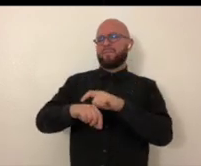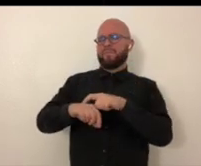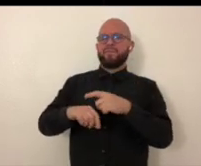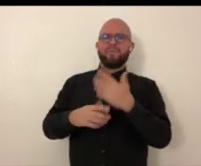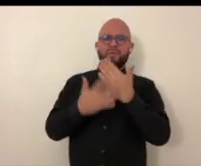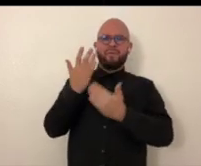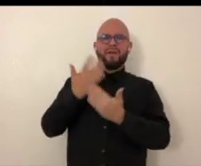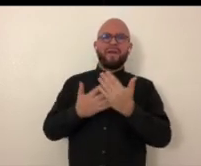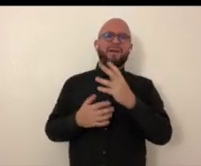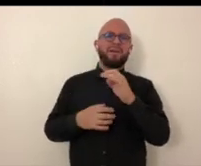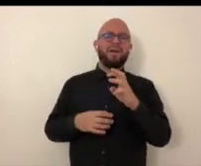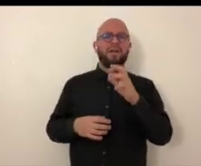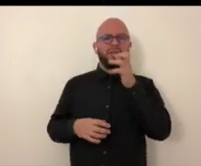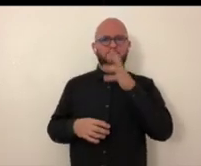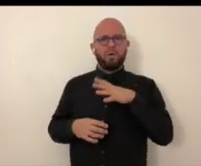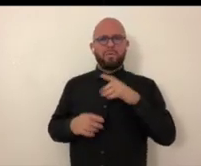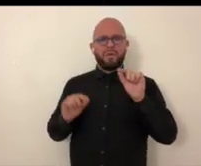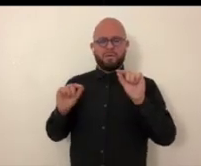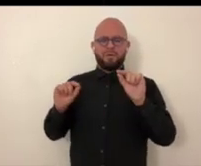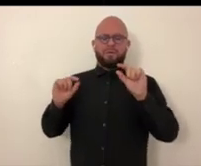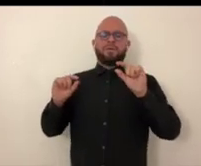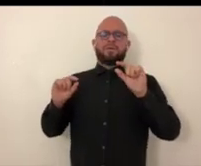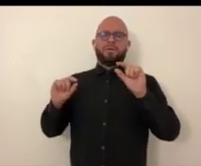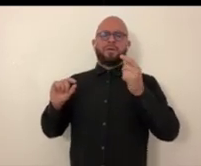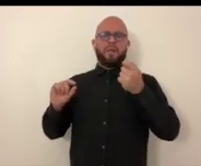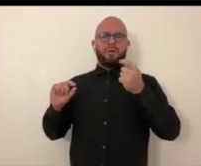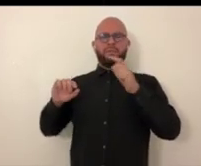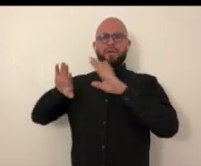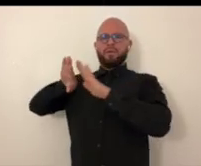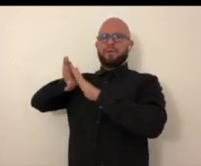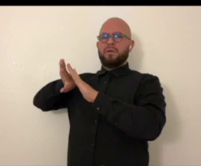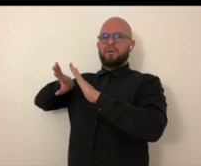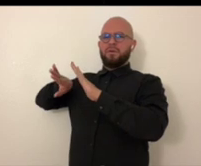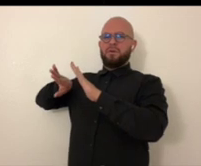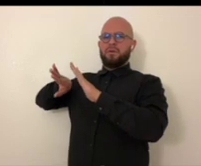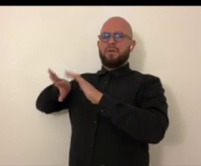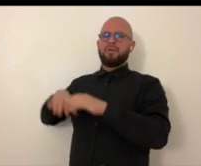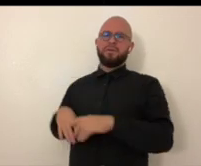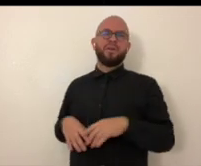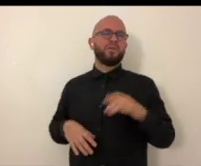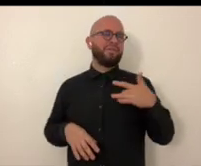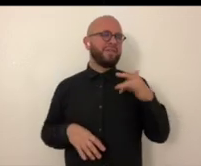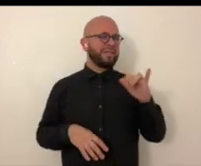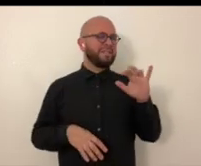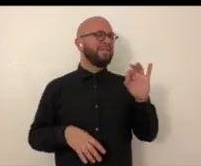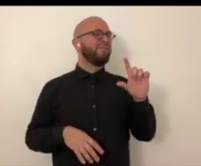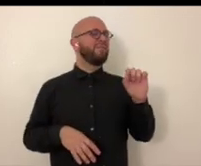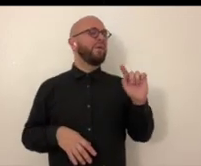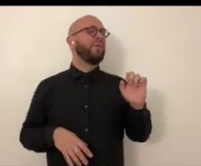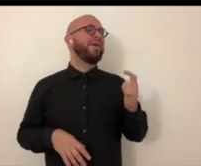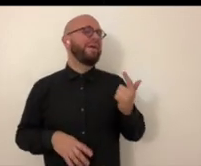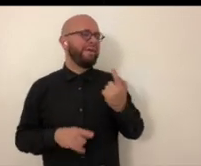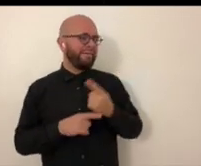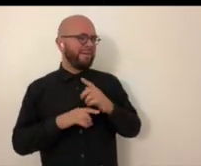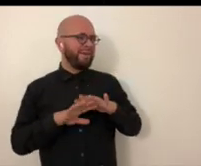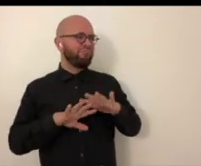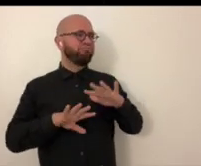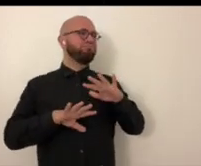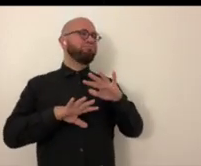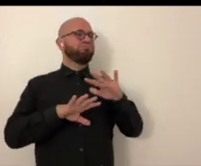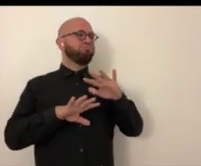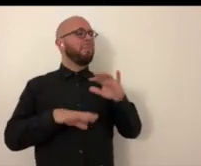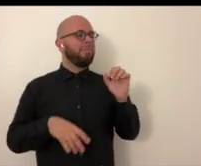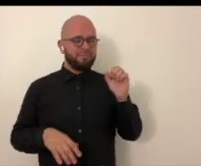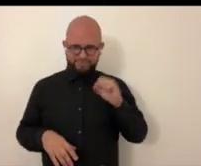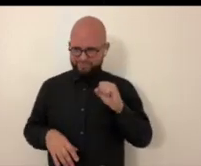foam tape that's a little thicker, so the hands and the woman are raised a little bit up. So sort of